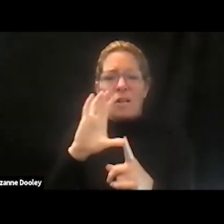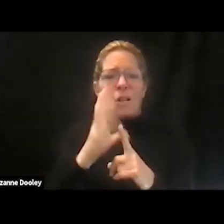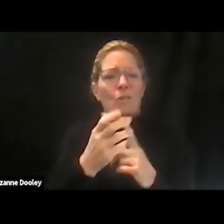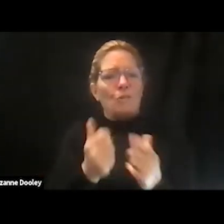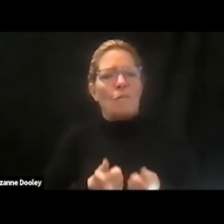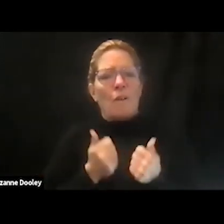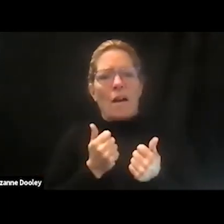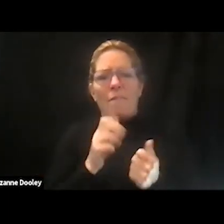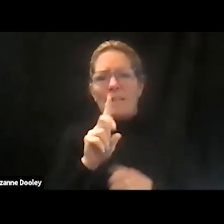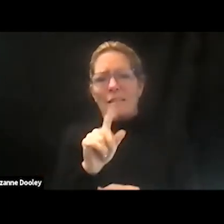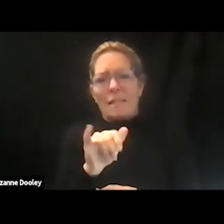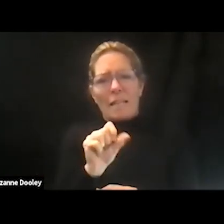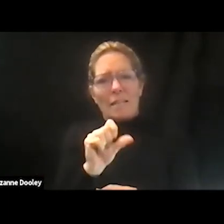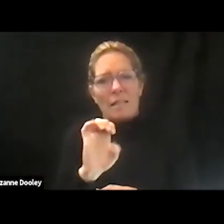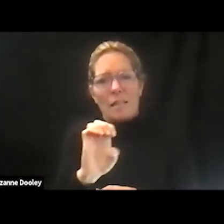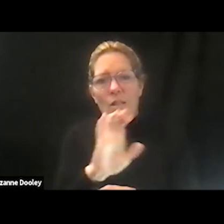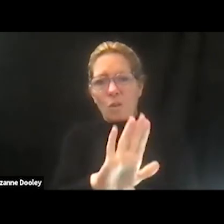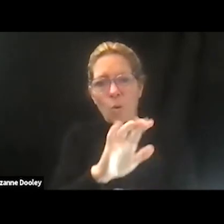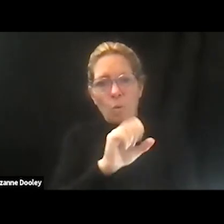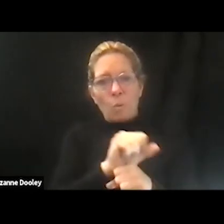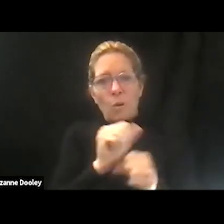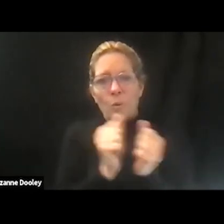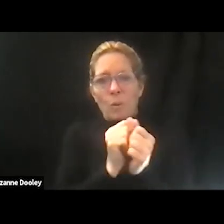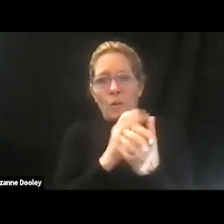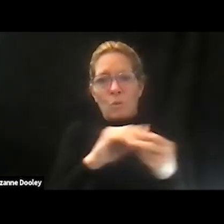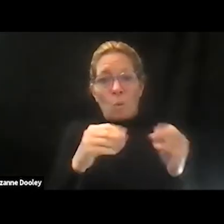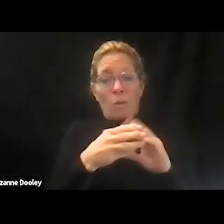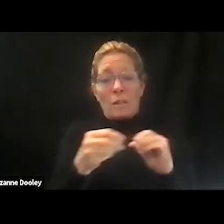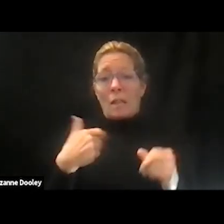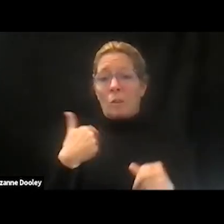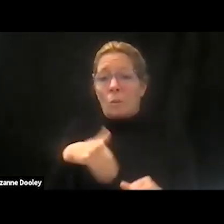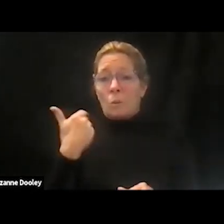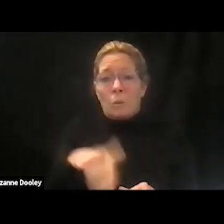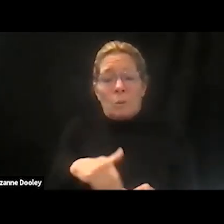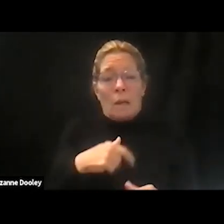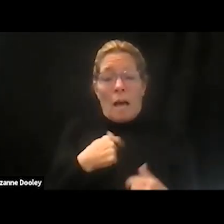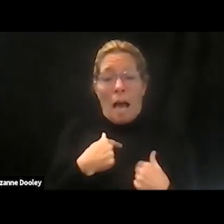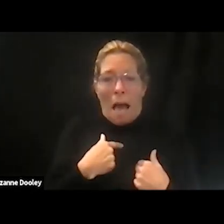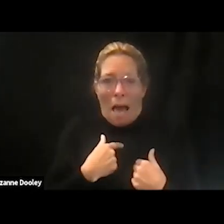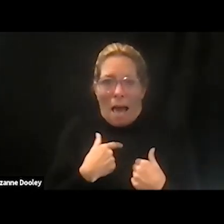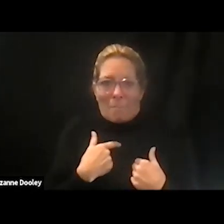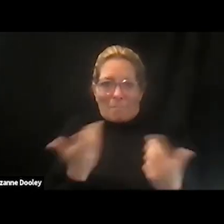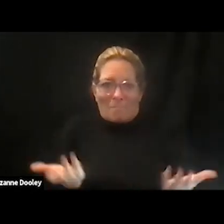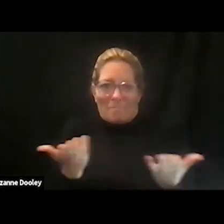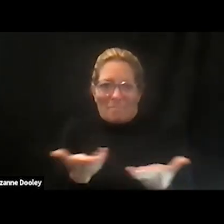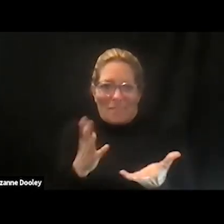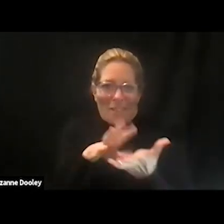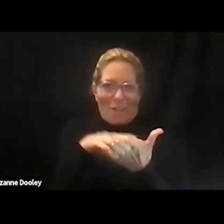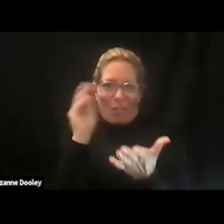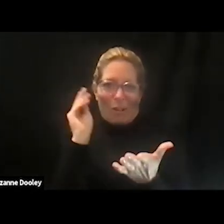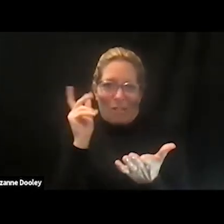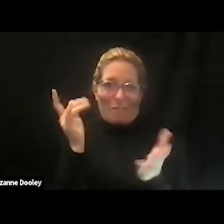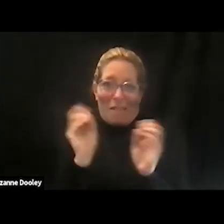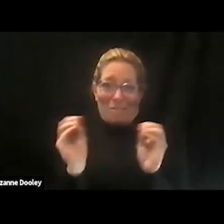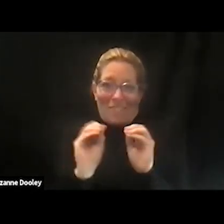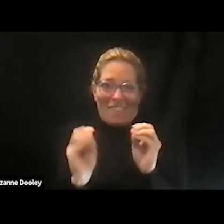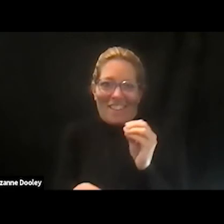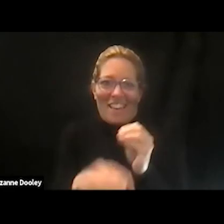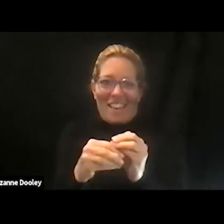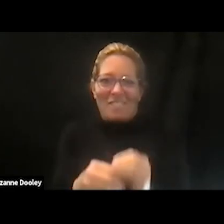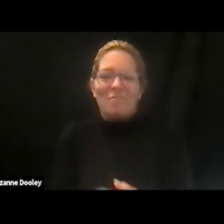Daisee, the work you guys do with storytelling is, you know, I'm just here to learn. So it's nothing to add